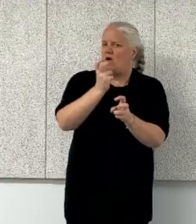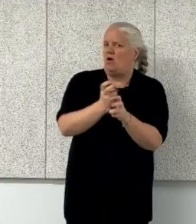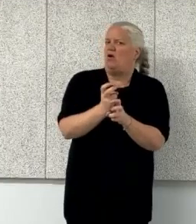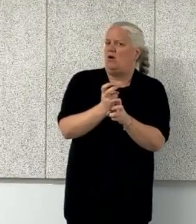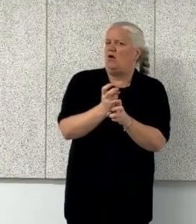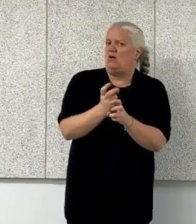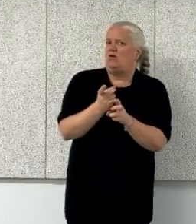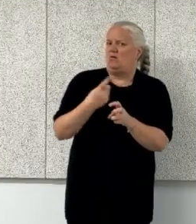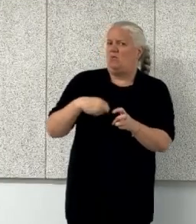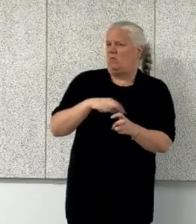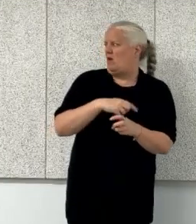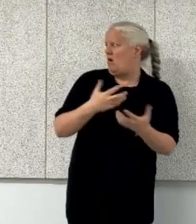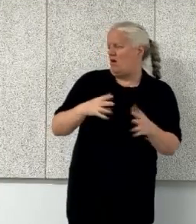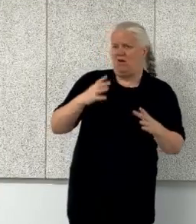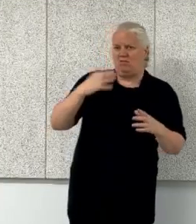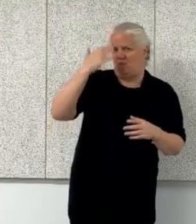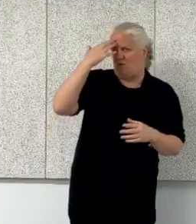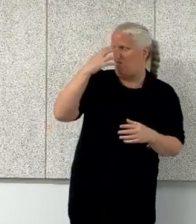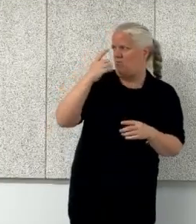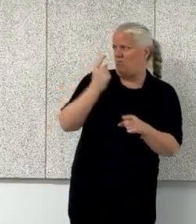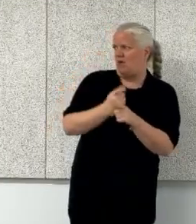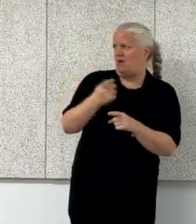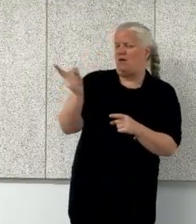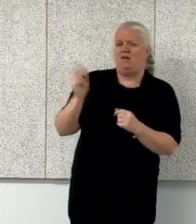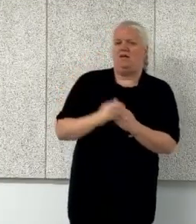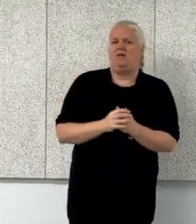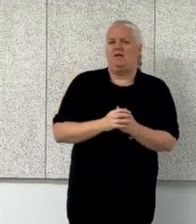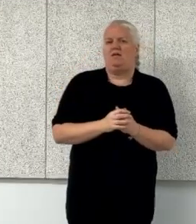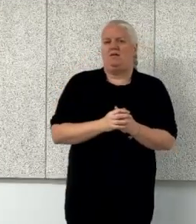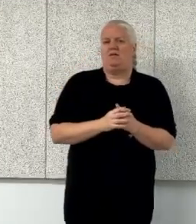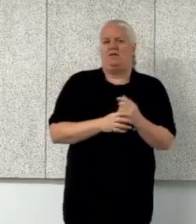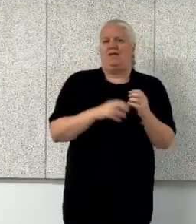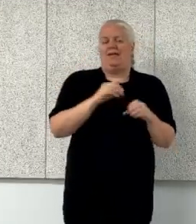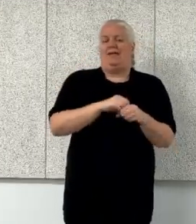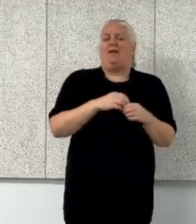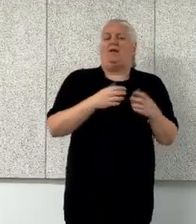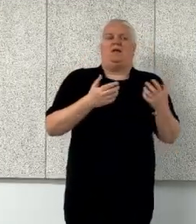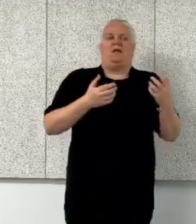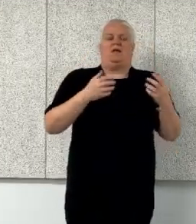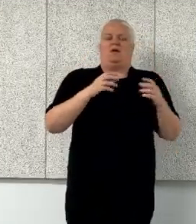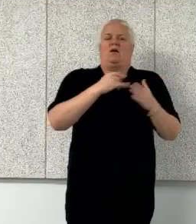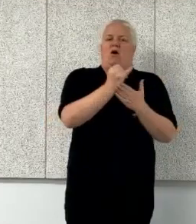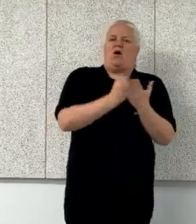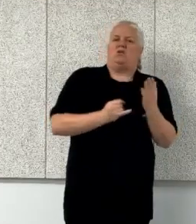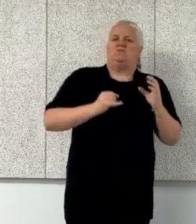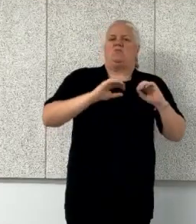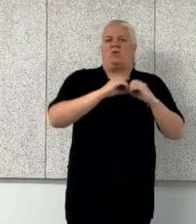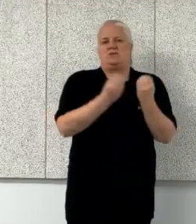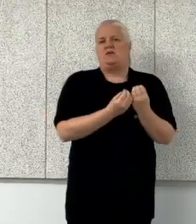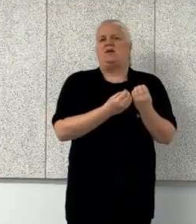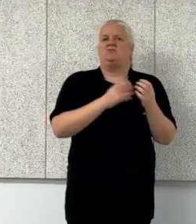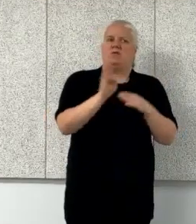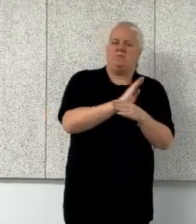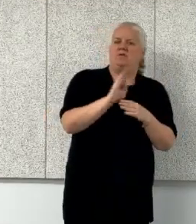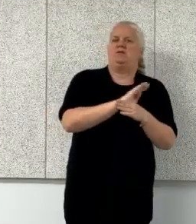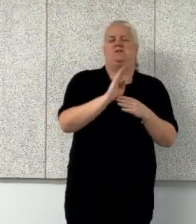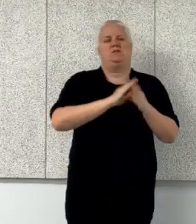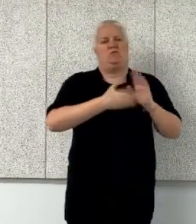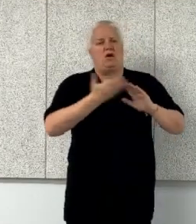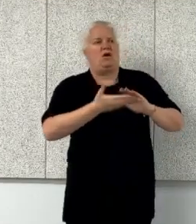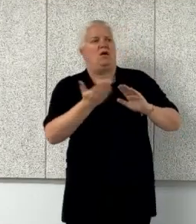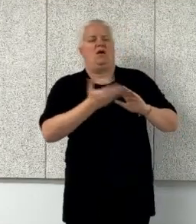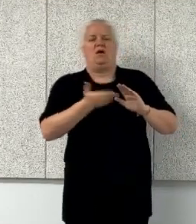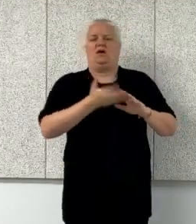of a high-performing, like, high-output arts organization that has so many different messages to maintain, you